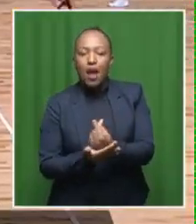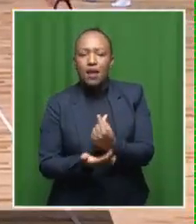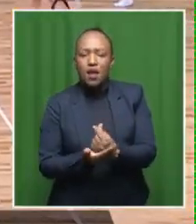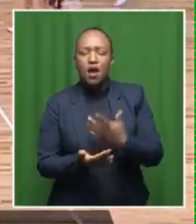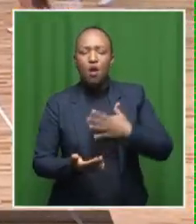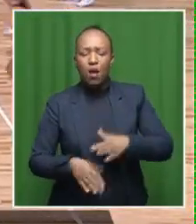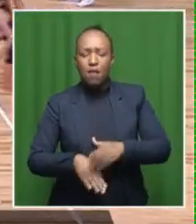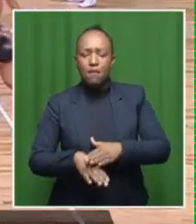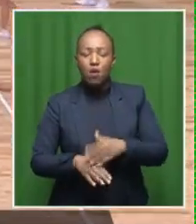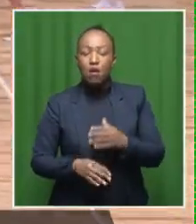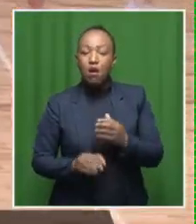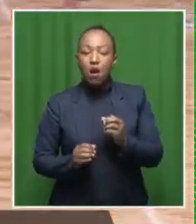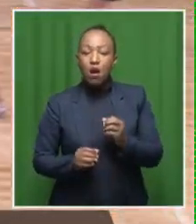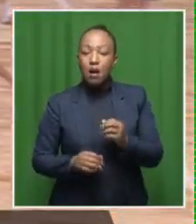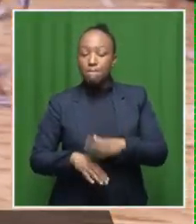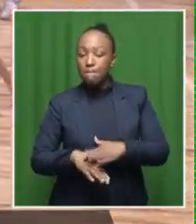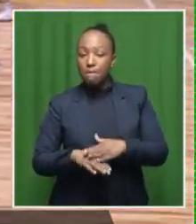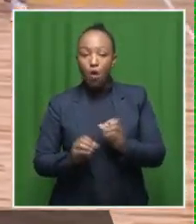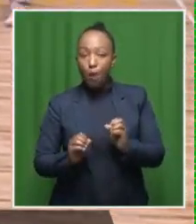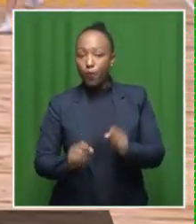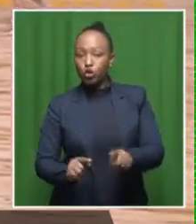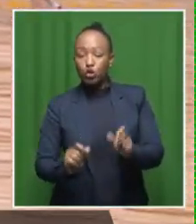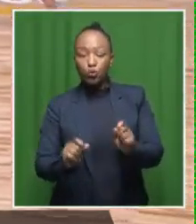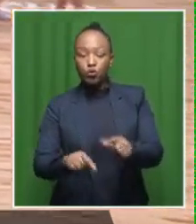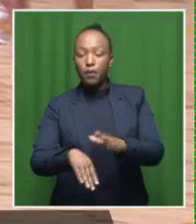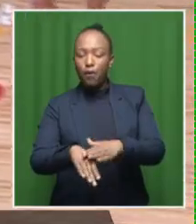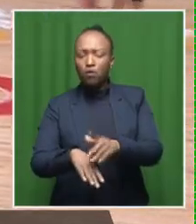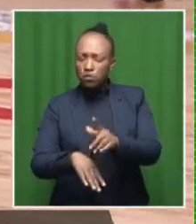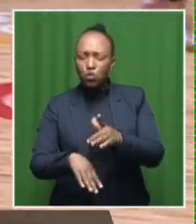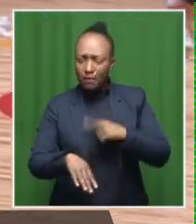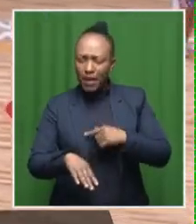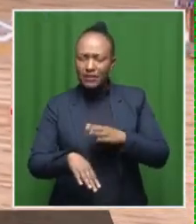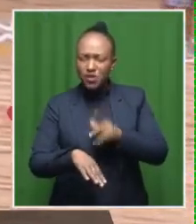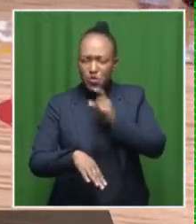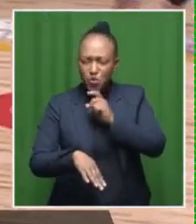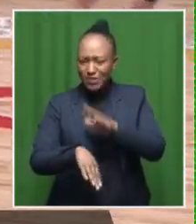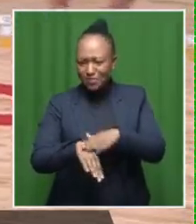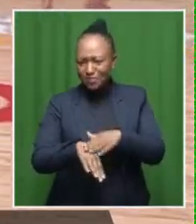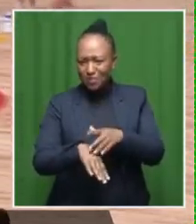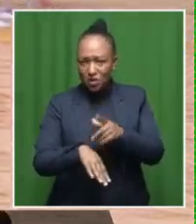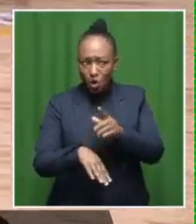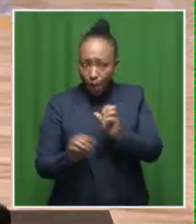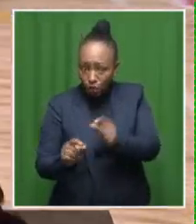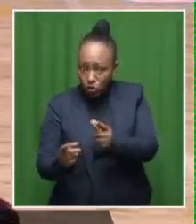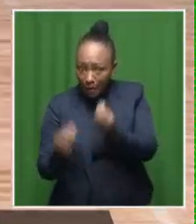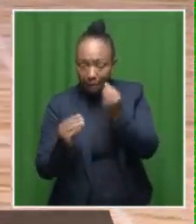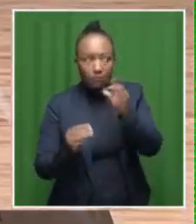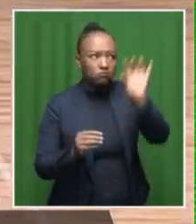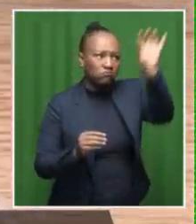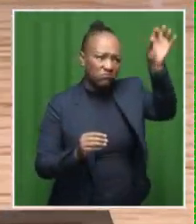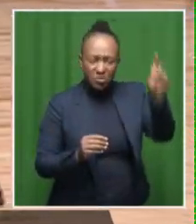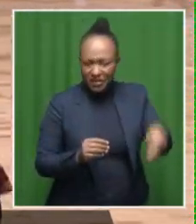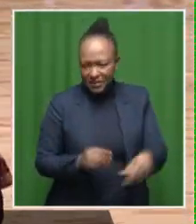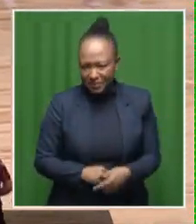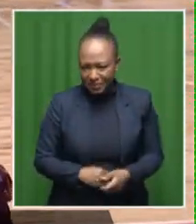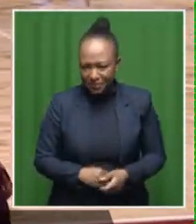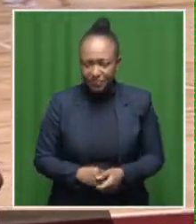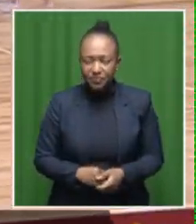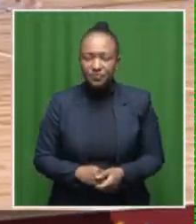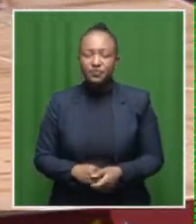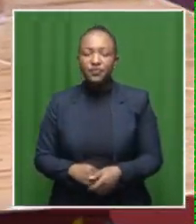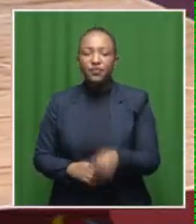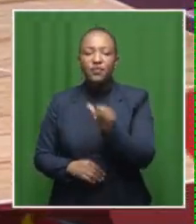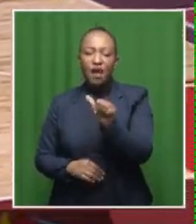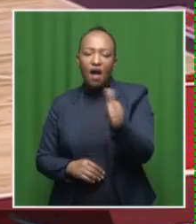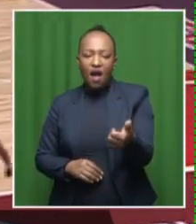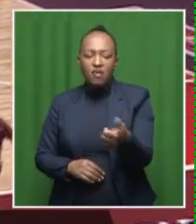many second chances, so we need to utilize every chance that we get. Indeed, and we now talk about what we need to happen in the other